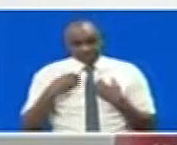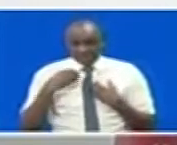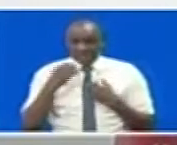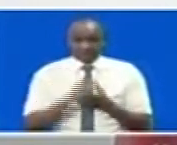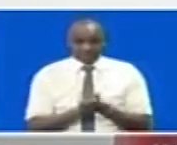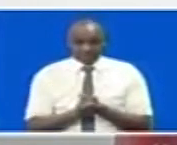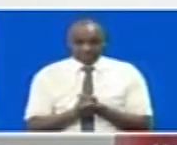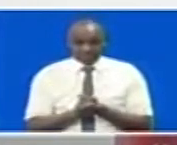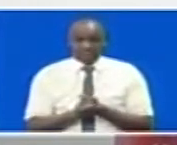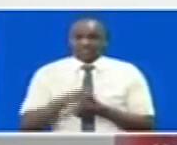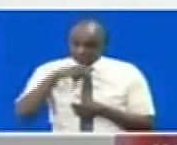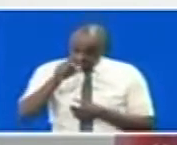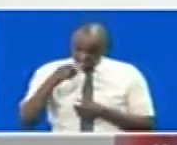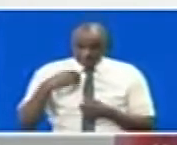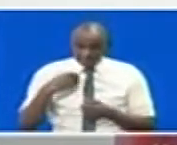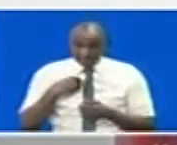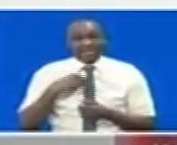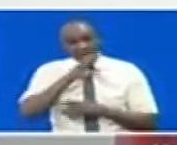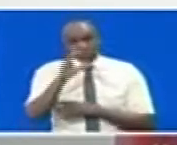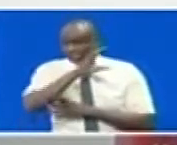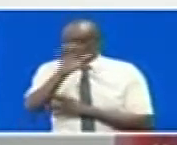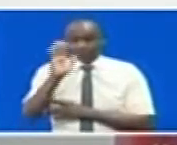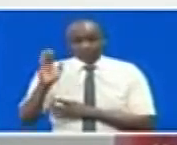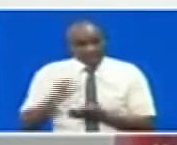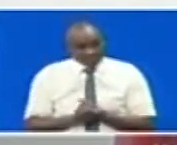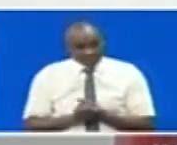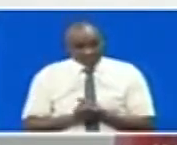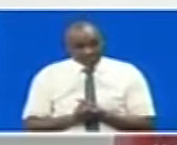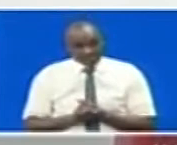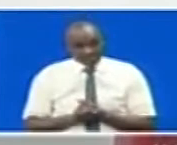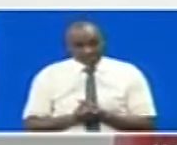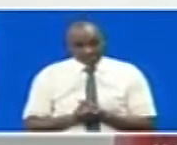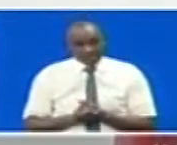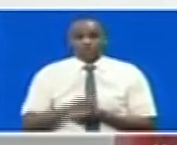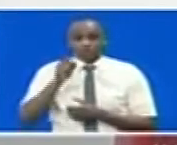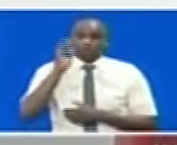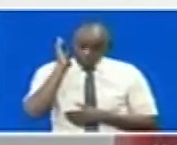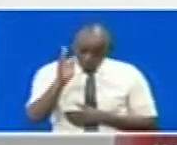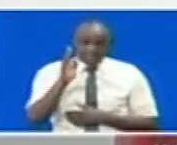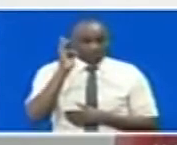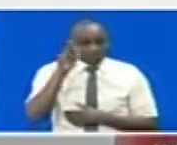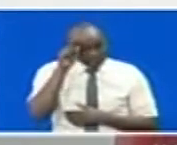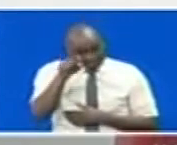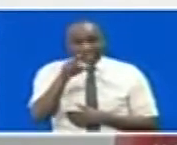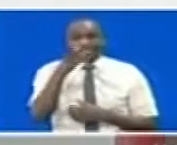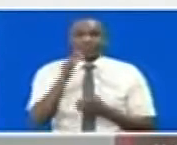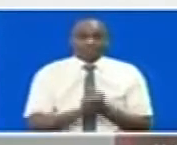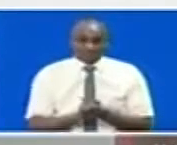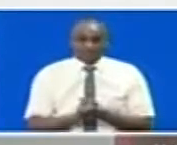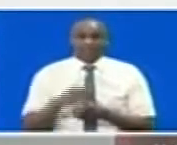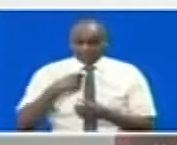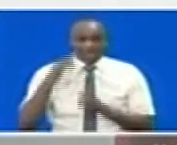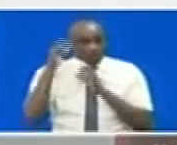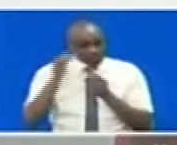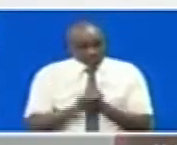Friday. They are back to their counties. Okay. You will see them on those rallies, and I